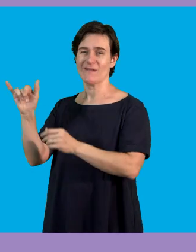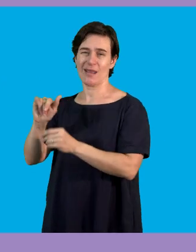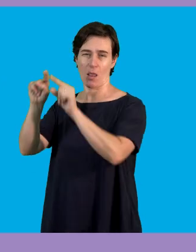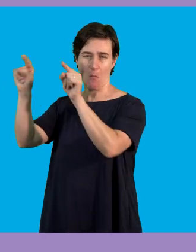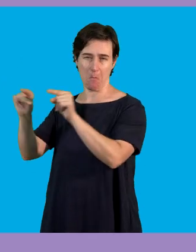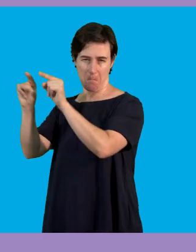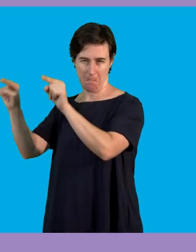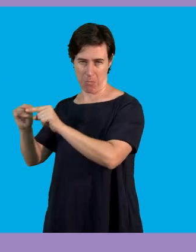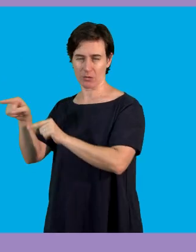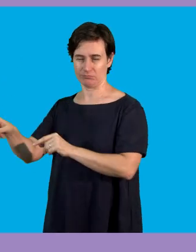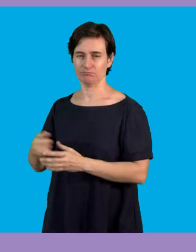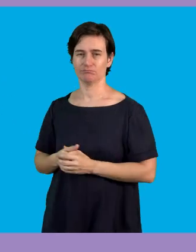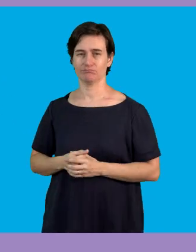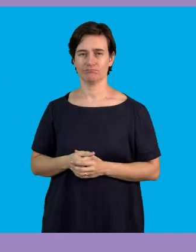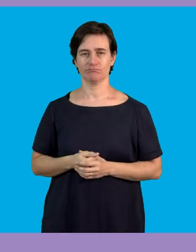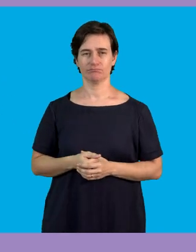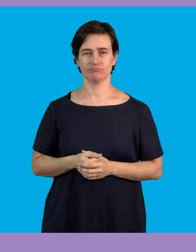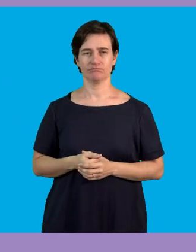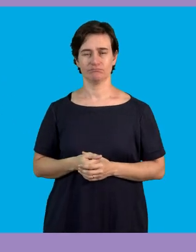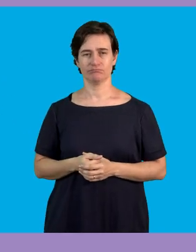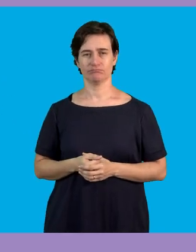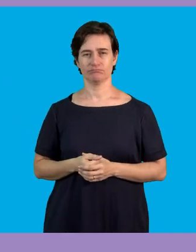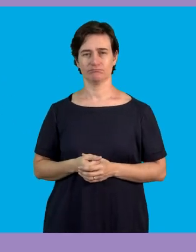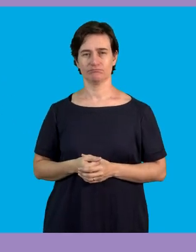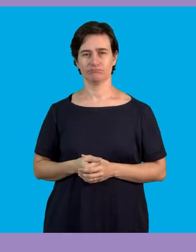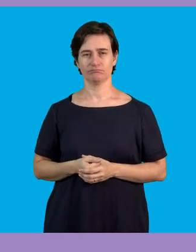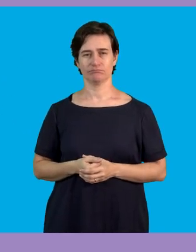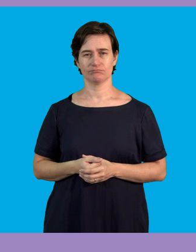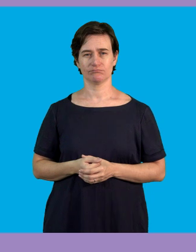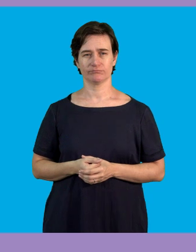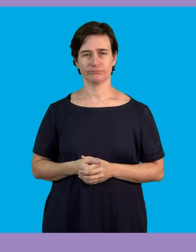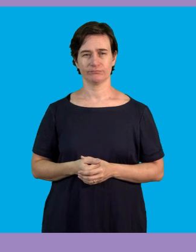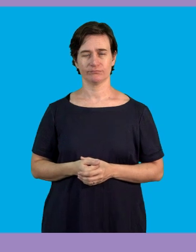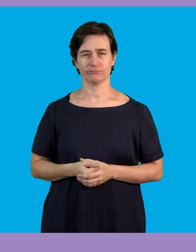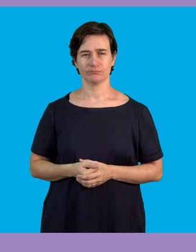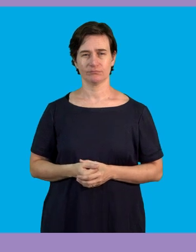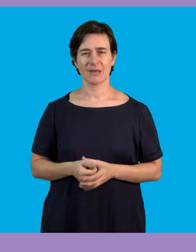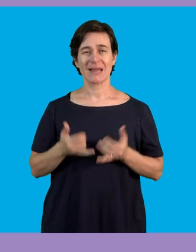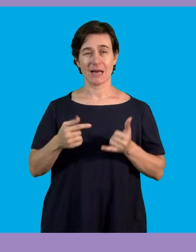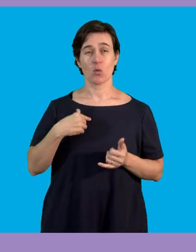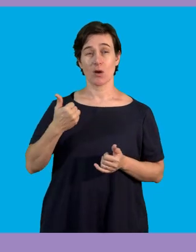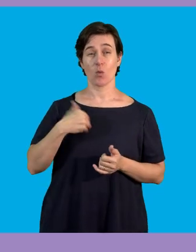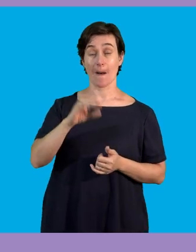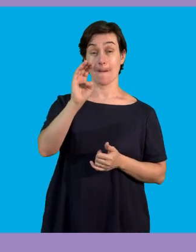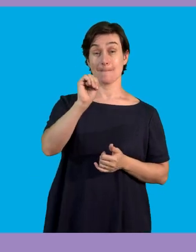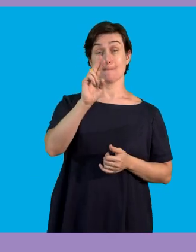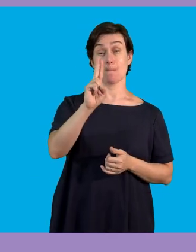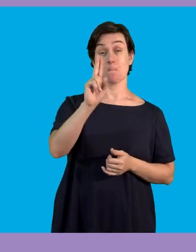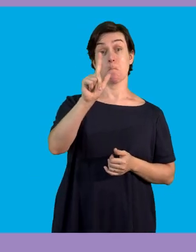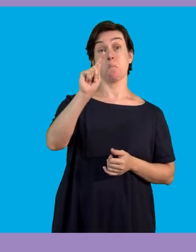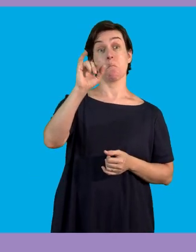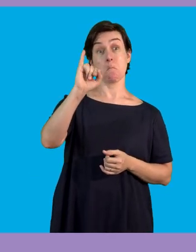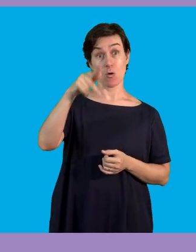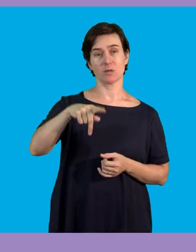boxes on the right. And then now we need to find a multiplicative inverse